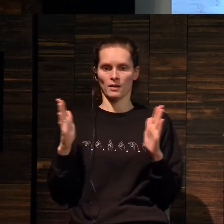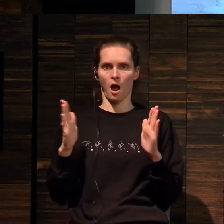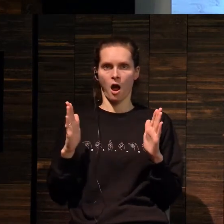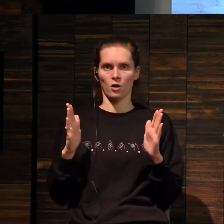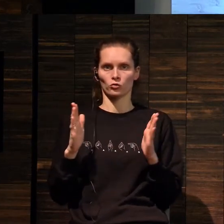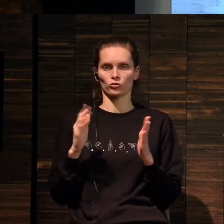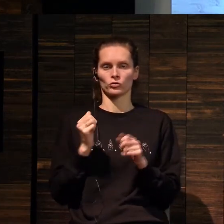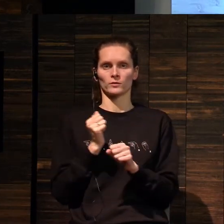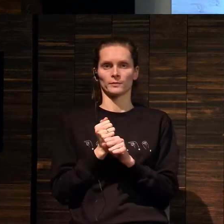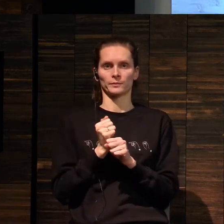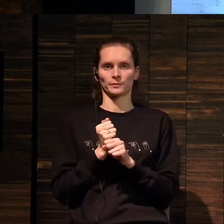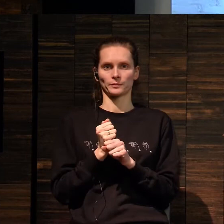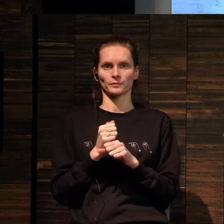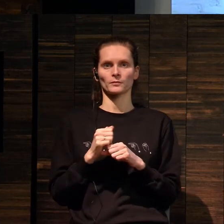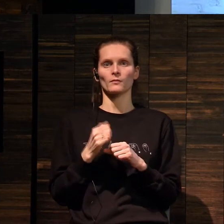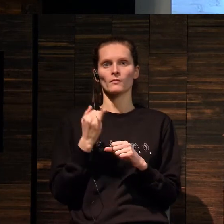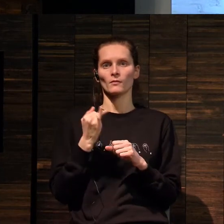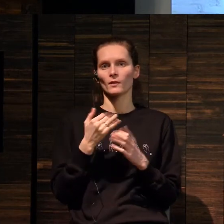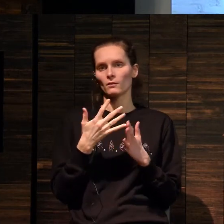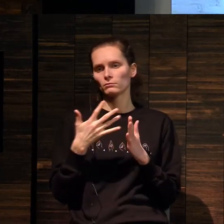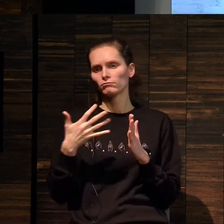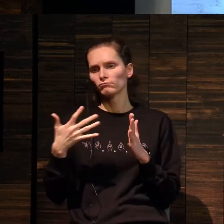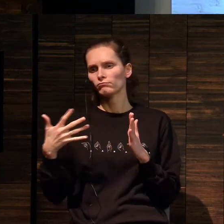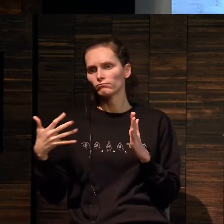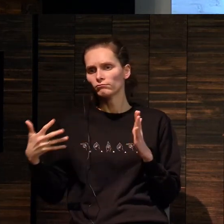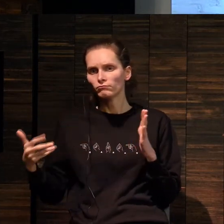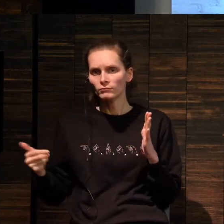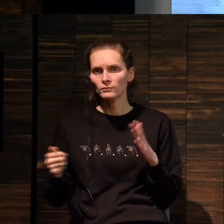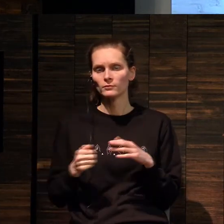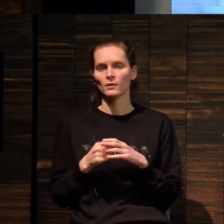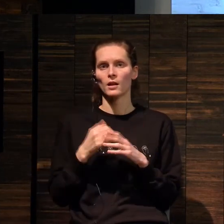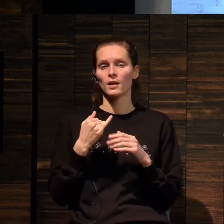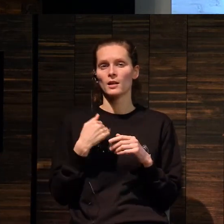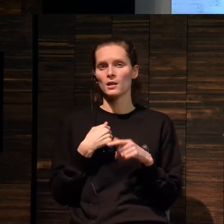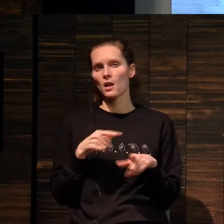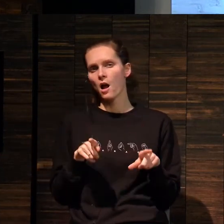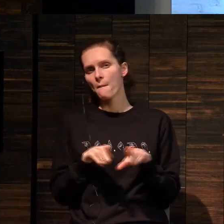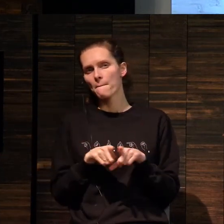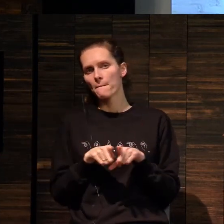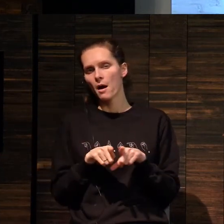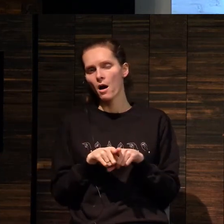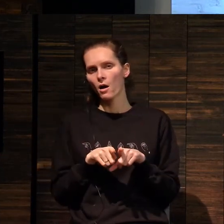We can analyze the spacing.